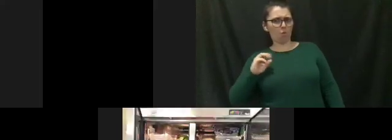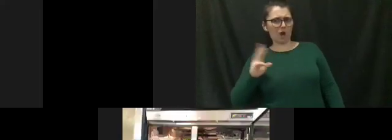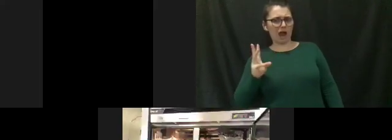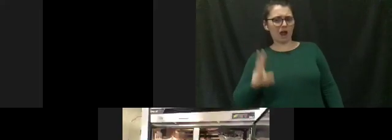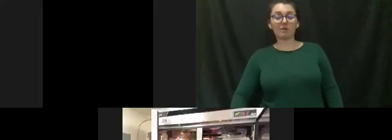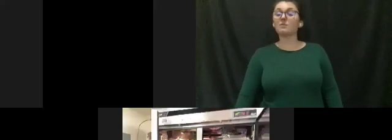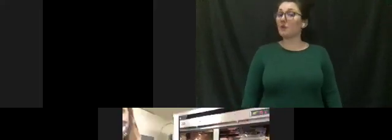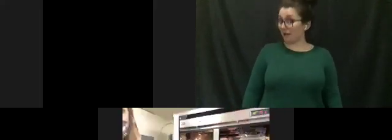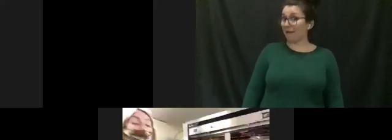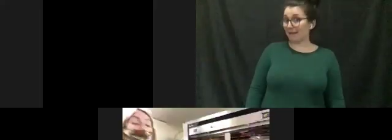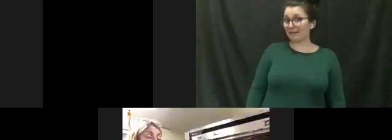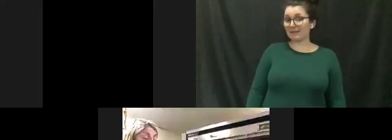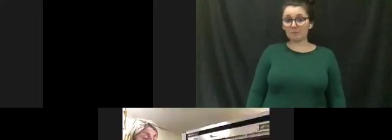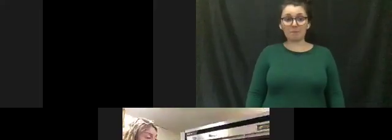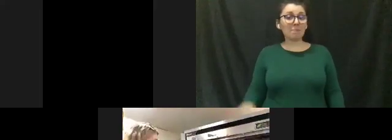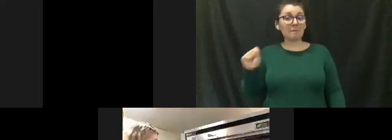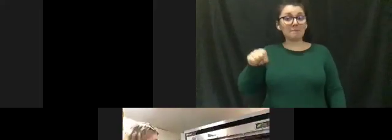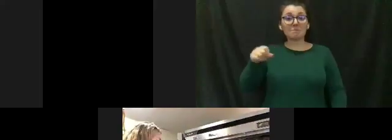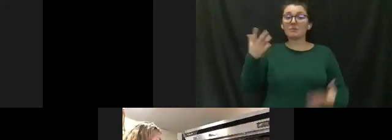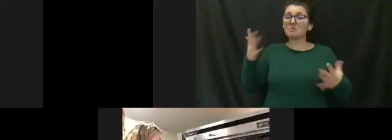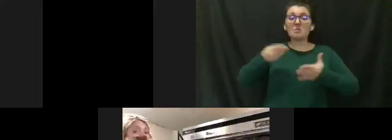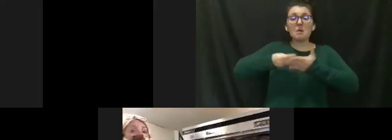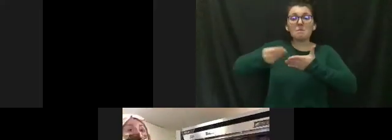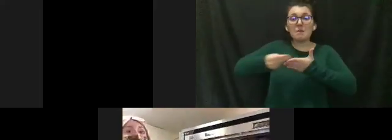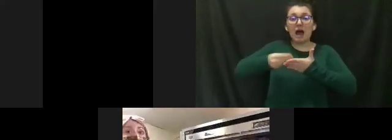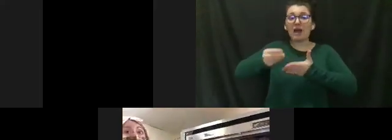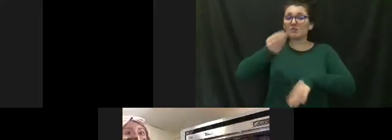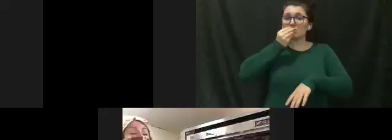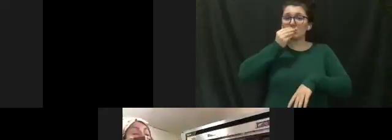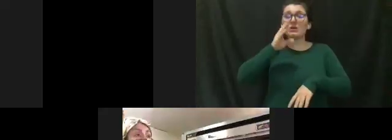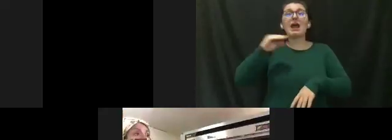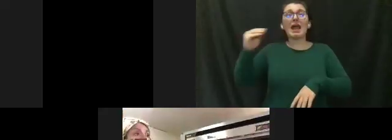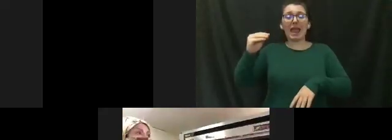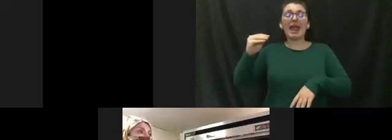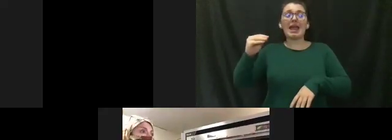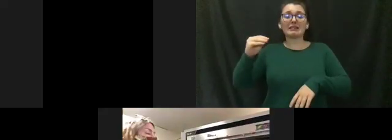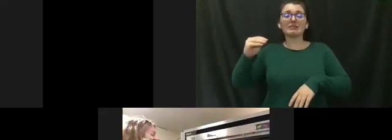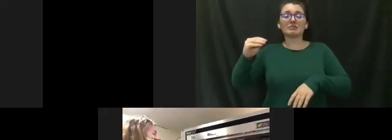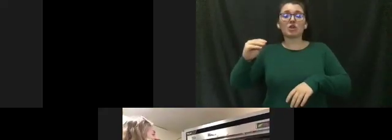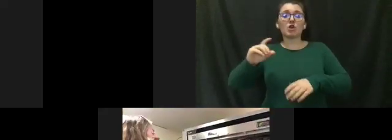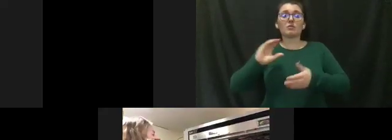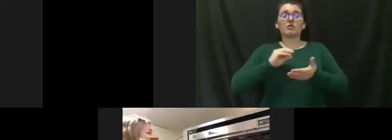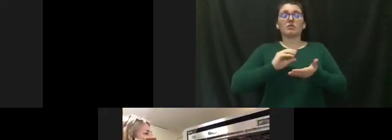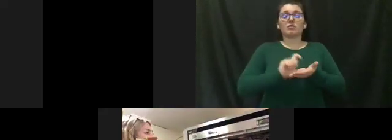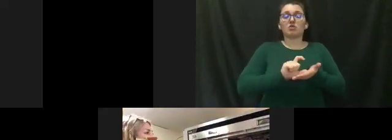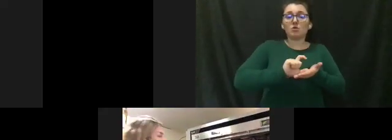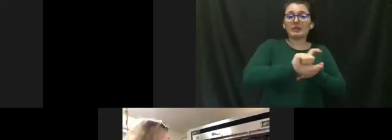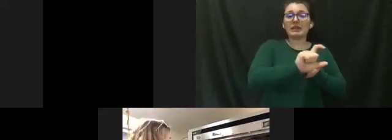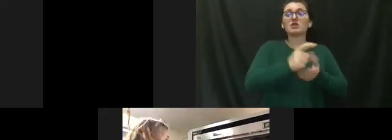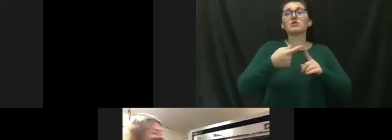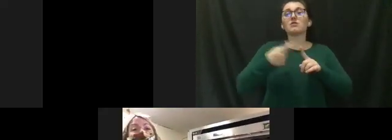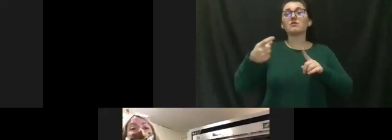we buy, animal. we buy a lot of our food, and we also get it donated from Costco. It's a big donation as